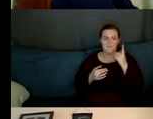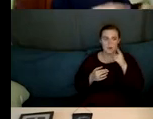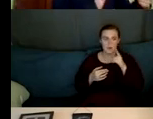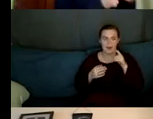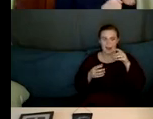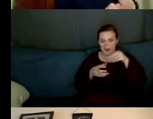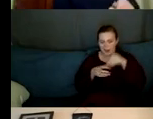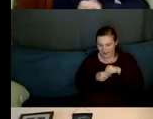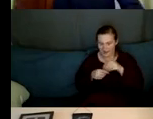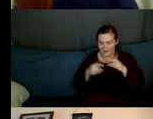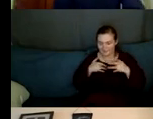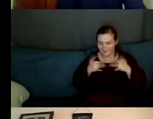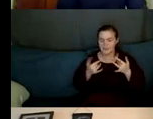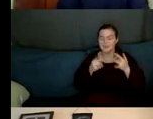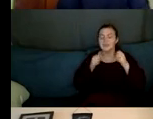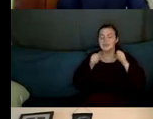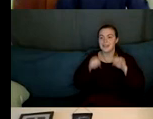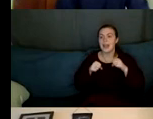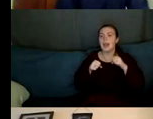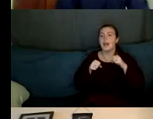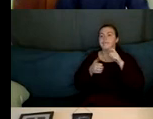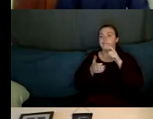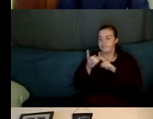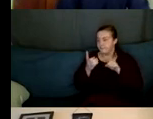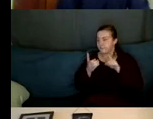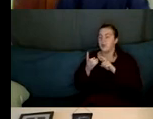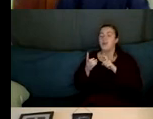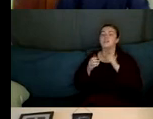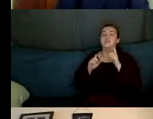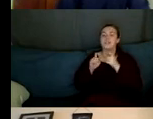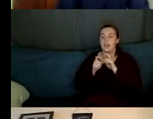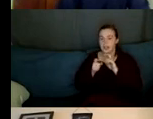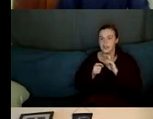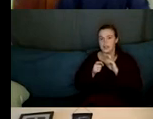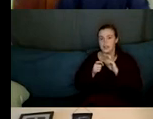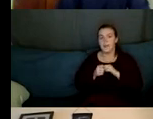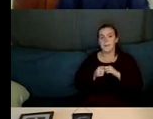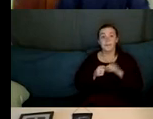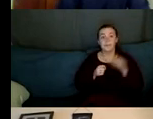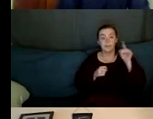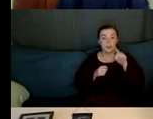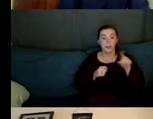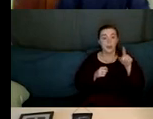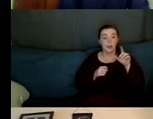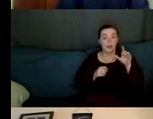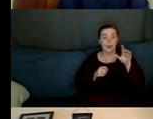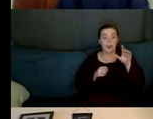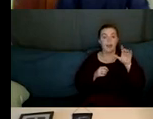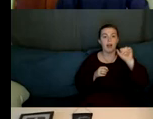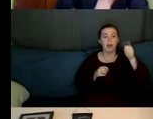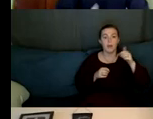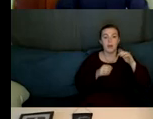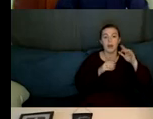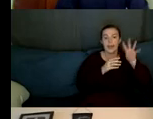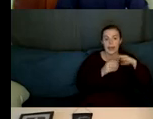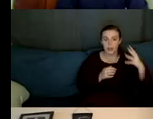something, you can pull it up on your phone really quick, which is nice. So when you're in calendars, you go to other calendars, add, you're